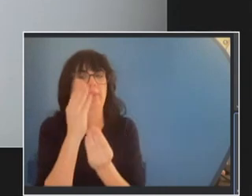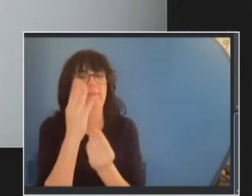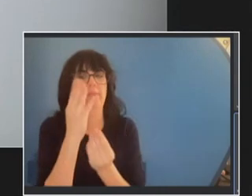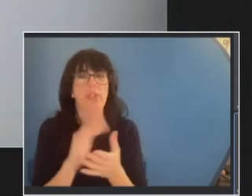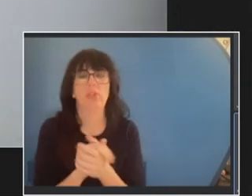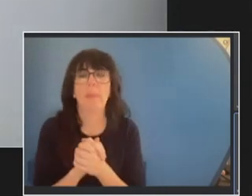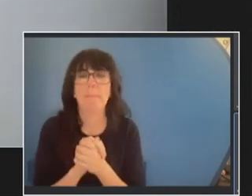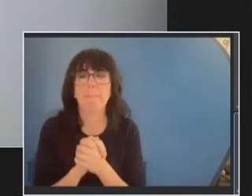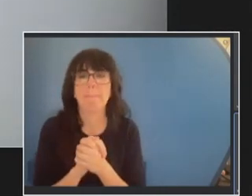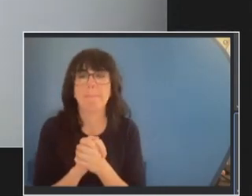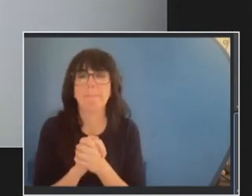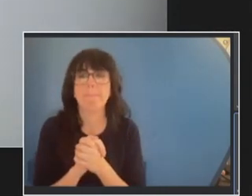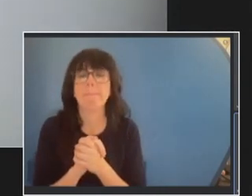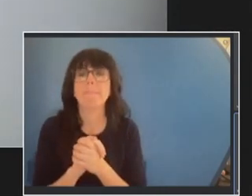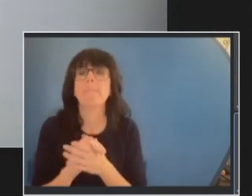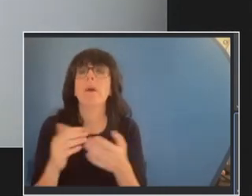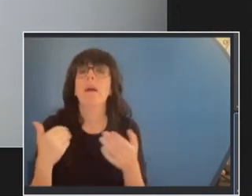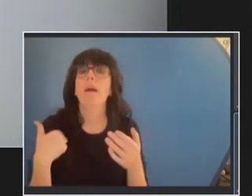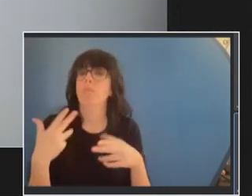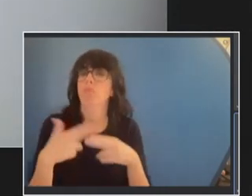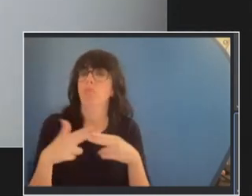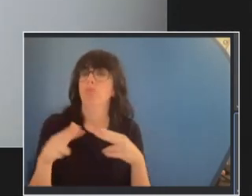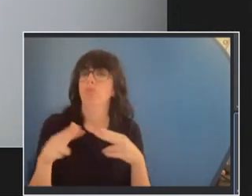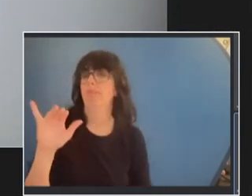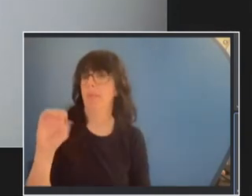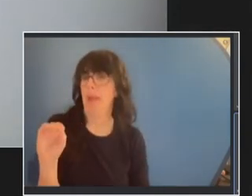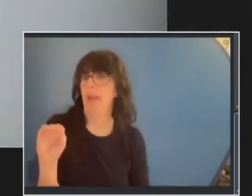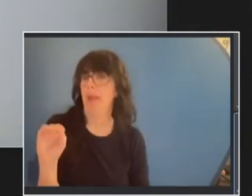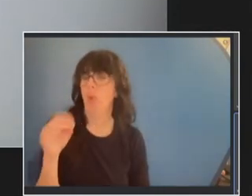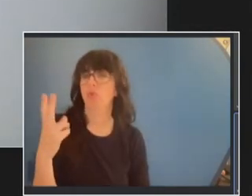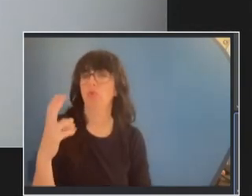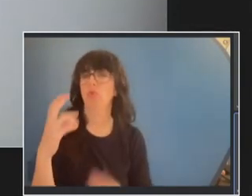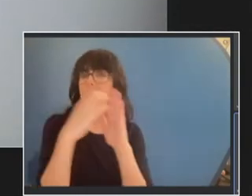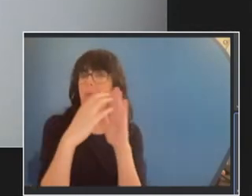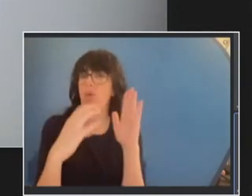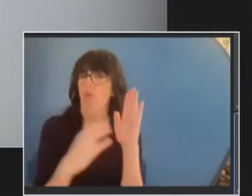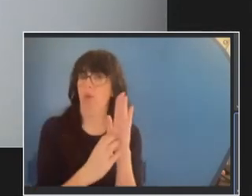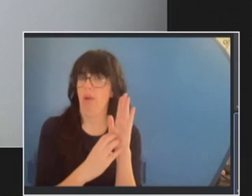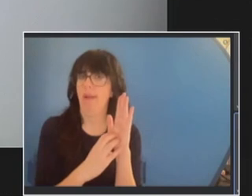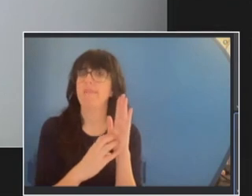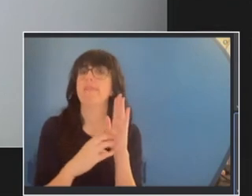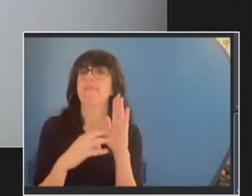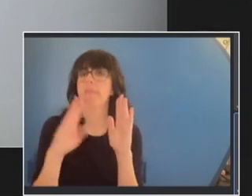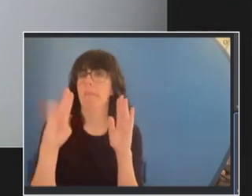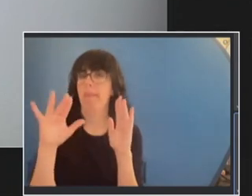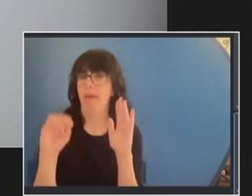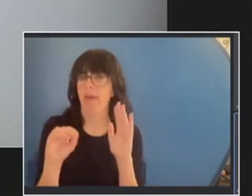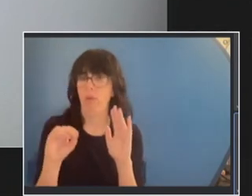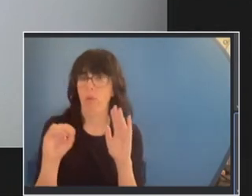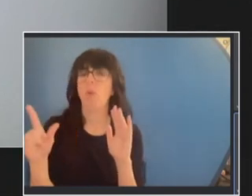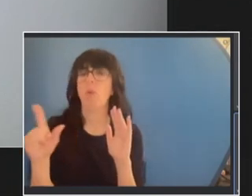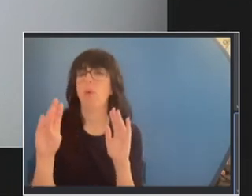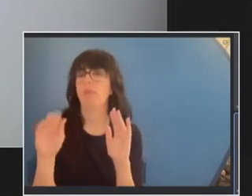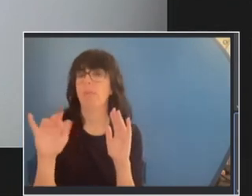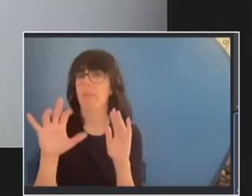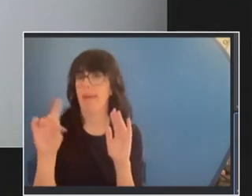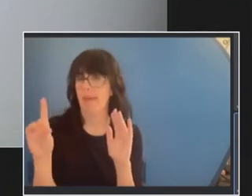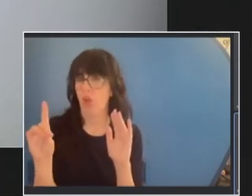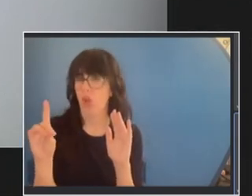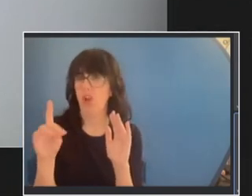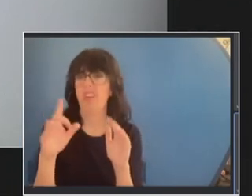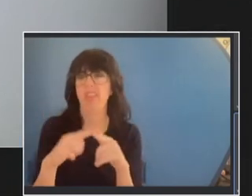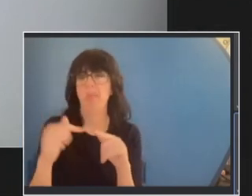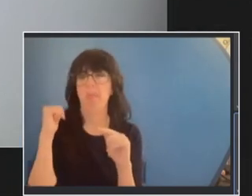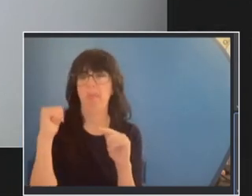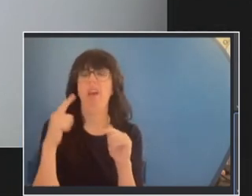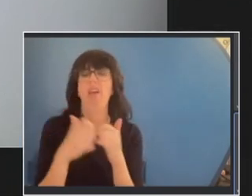brief biography, just two-paragraph biography of Bayard Rustin that appears in the back matter, there's also